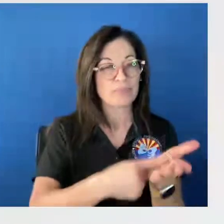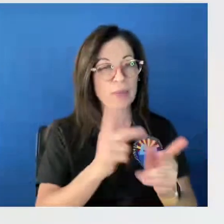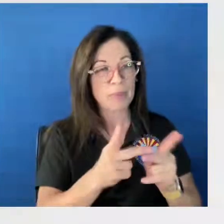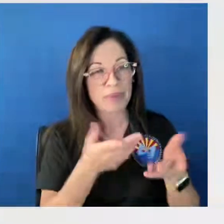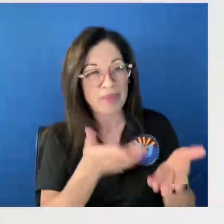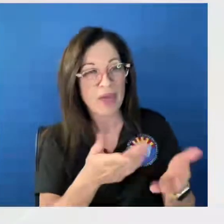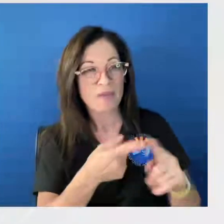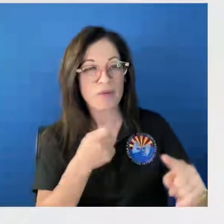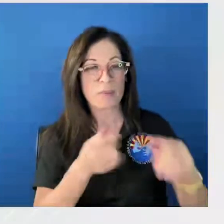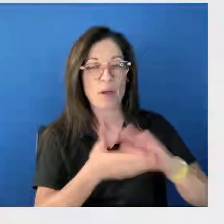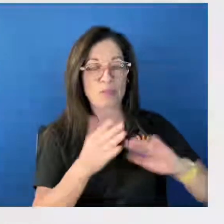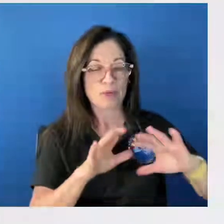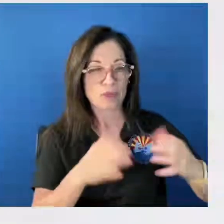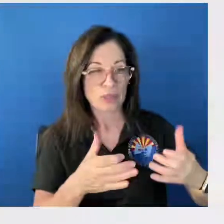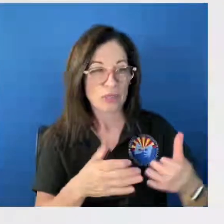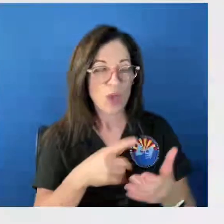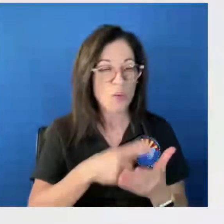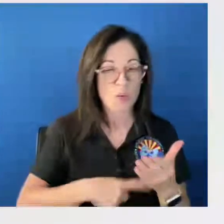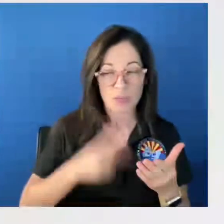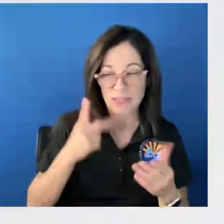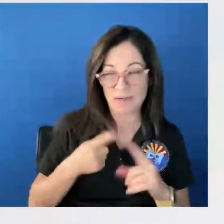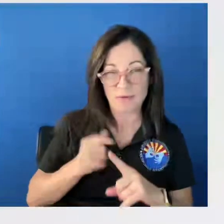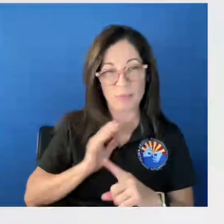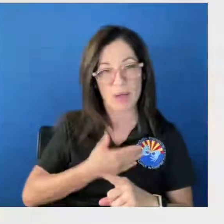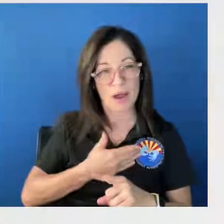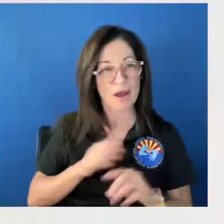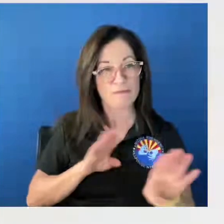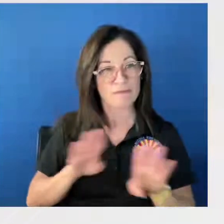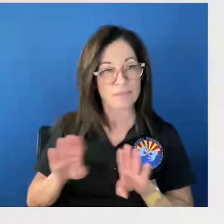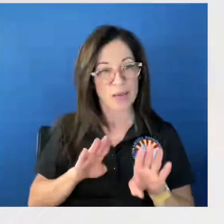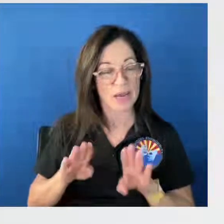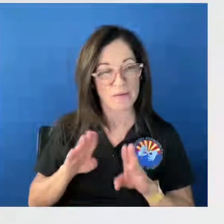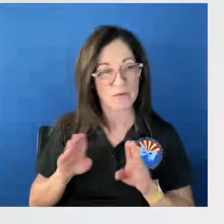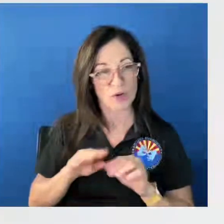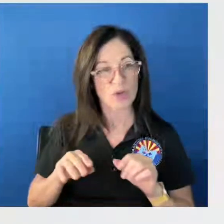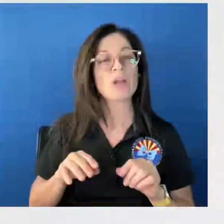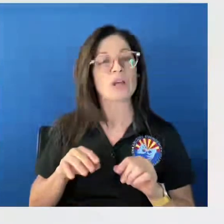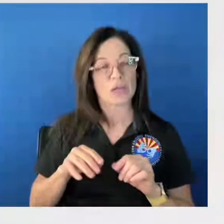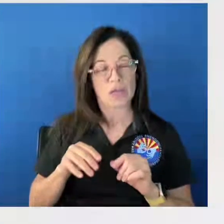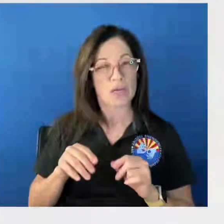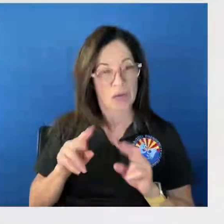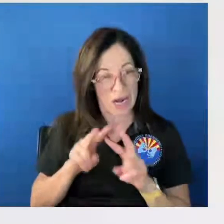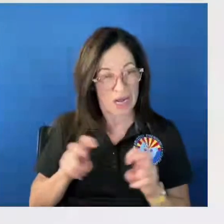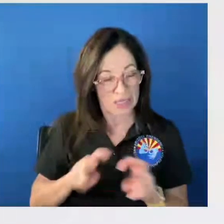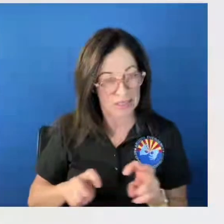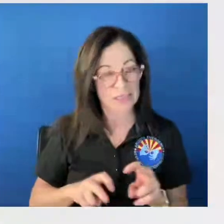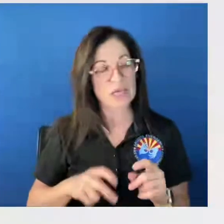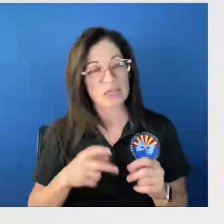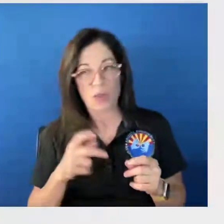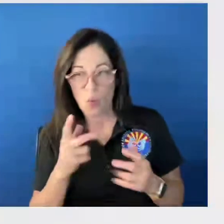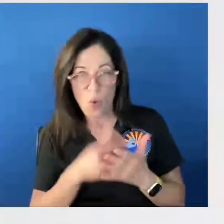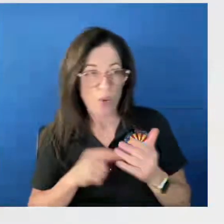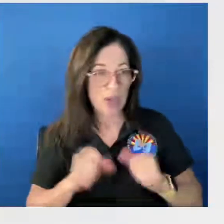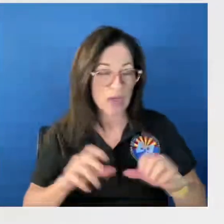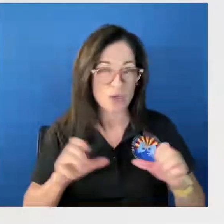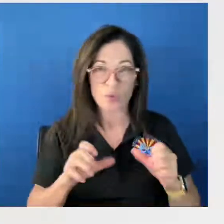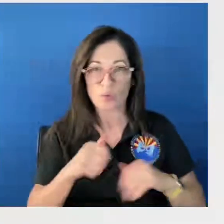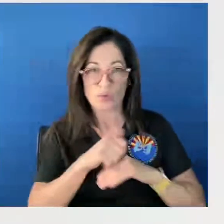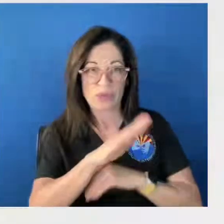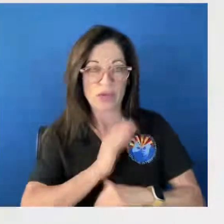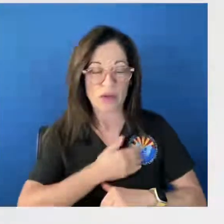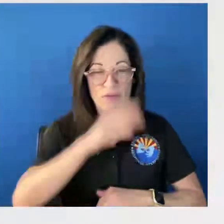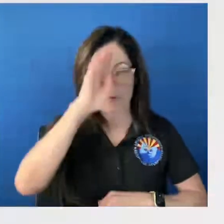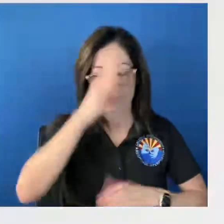behavior shop with that wind shifting, coming back around, and trying to find good opportunities where we can get our folks engaged. As we come